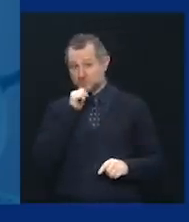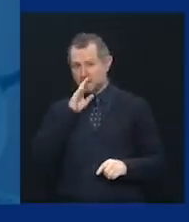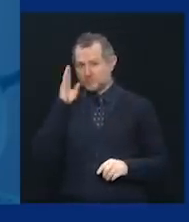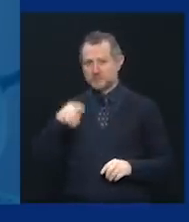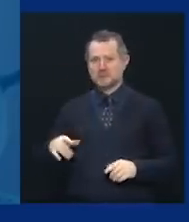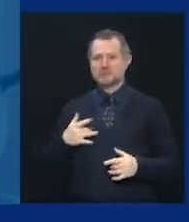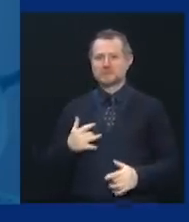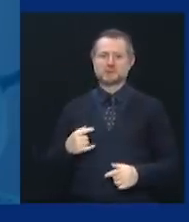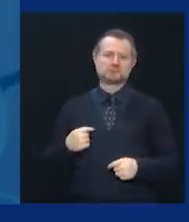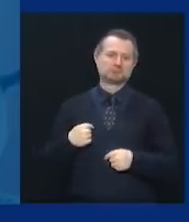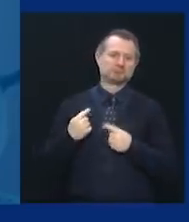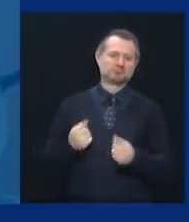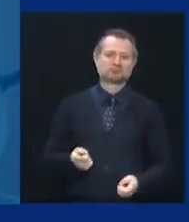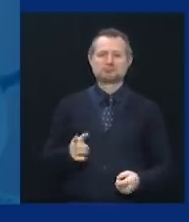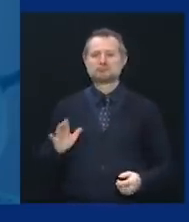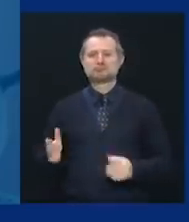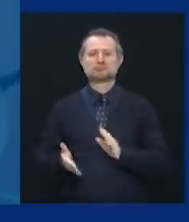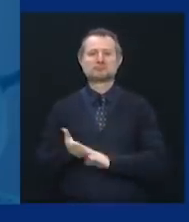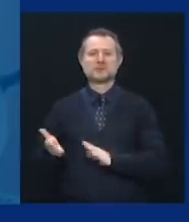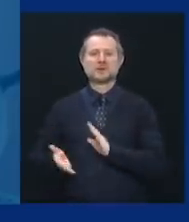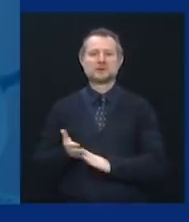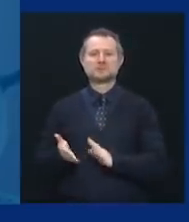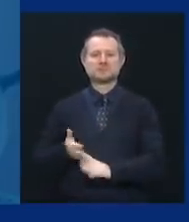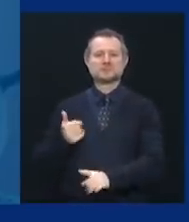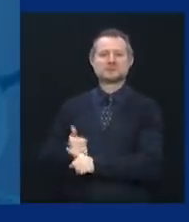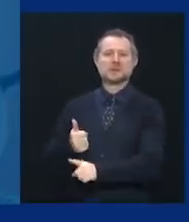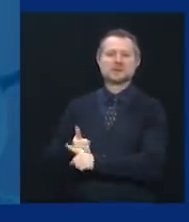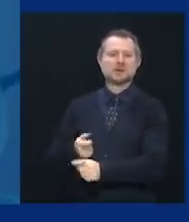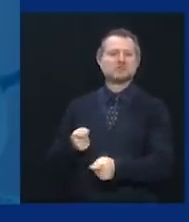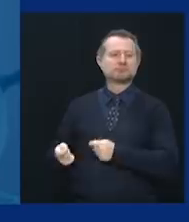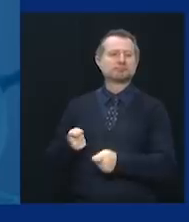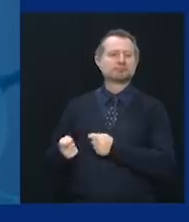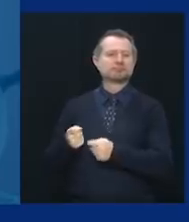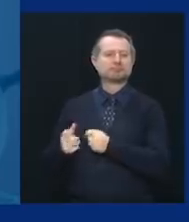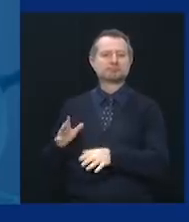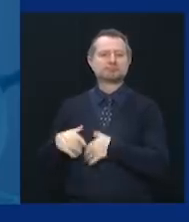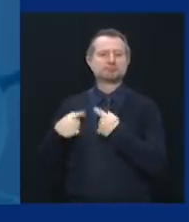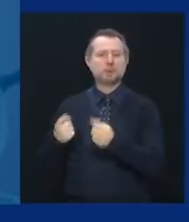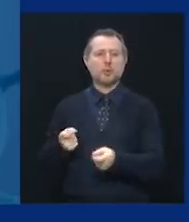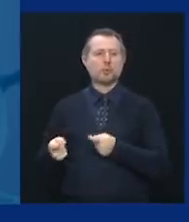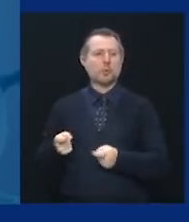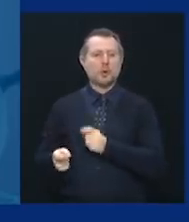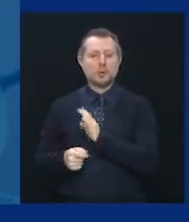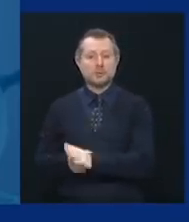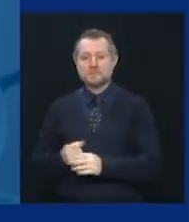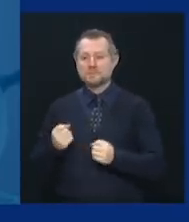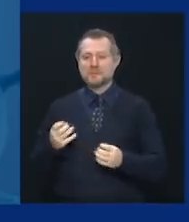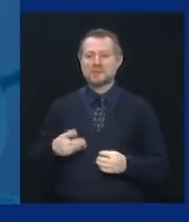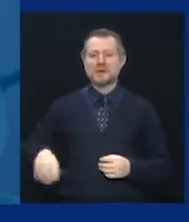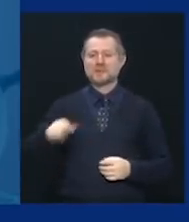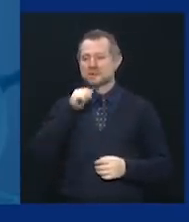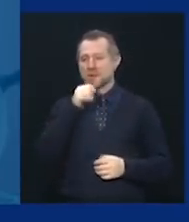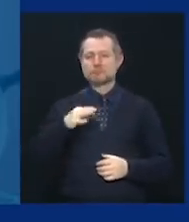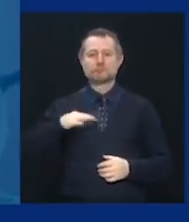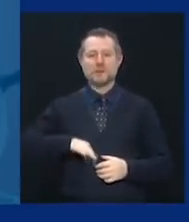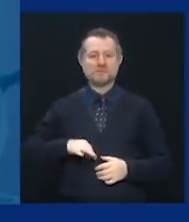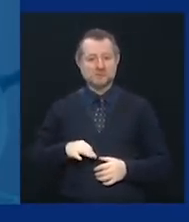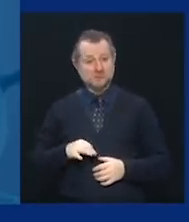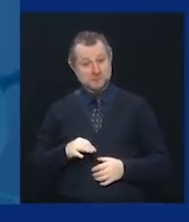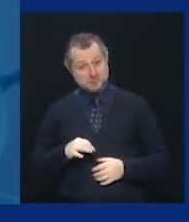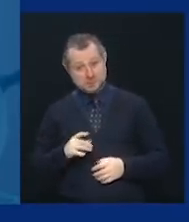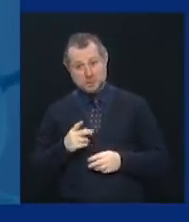run as private entities. Technically, many of them are not-for-profits, but they effectively are private